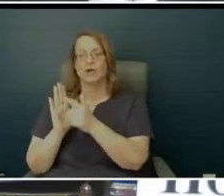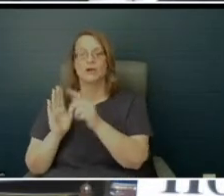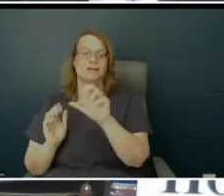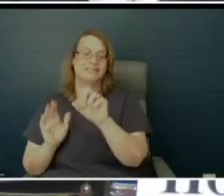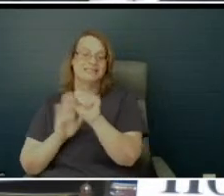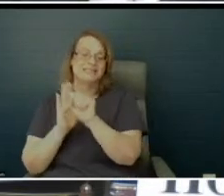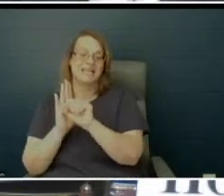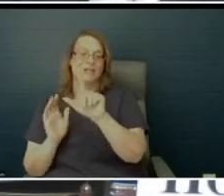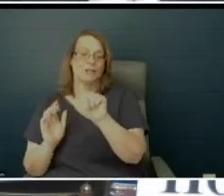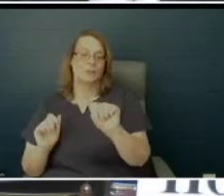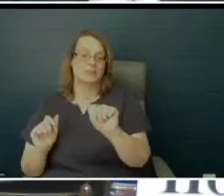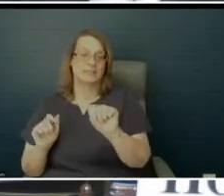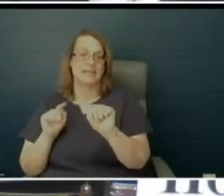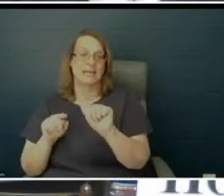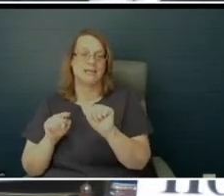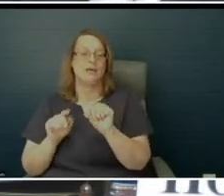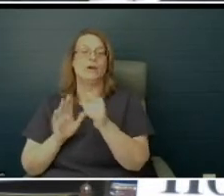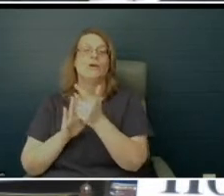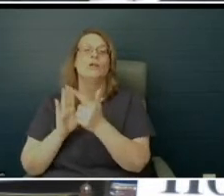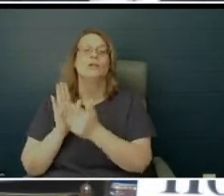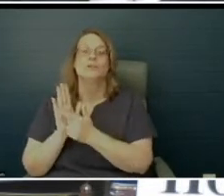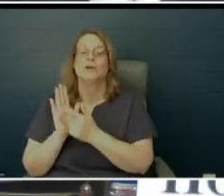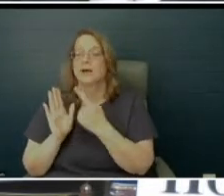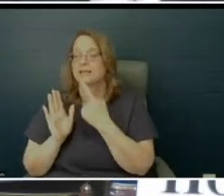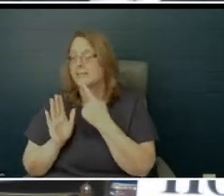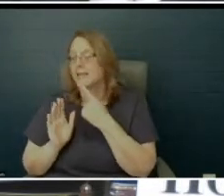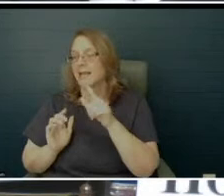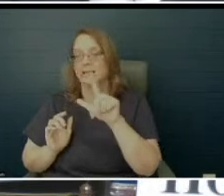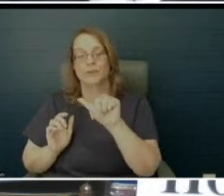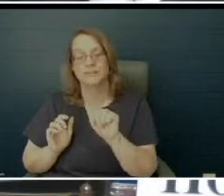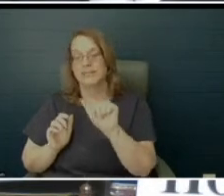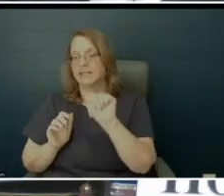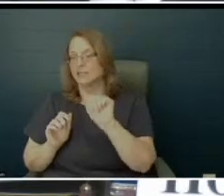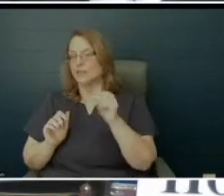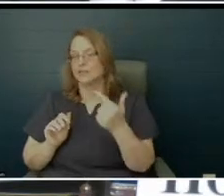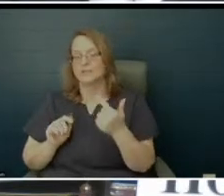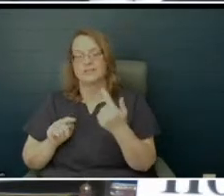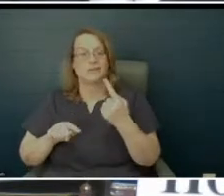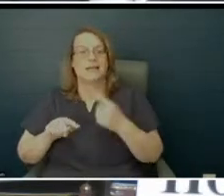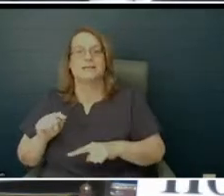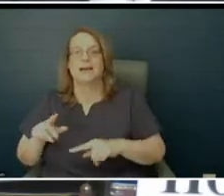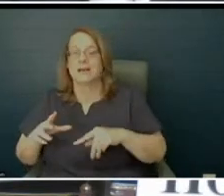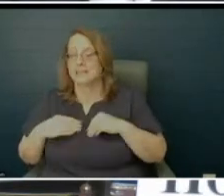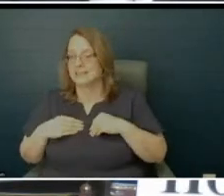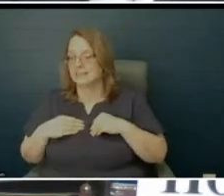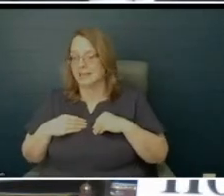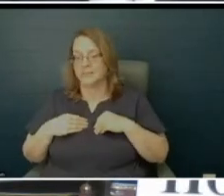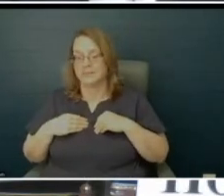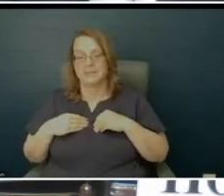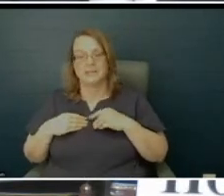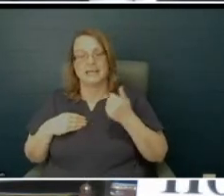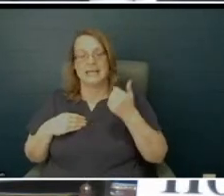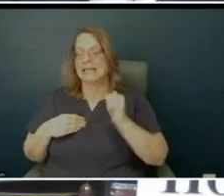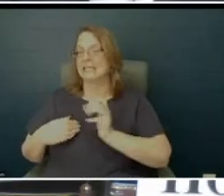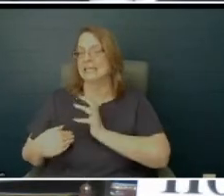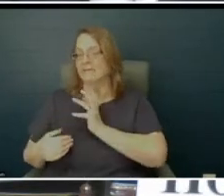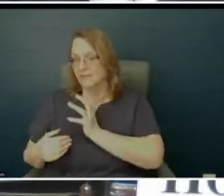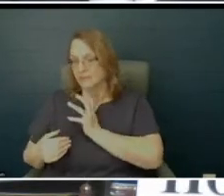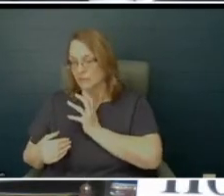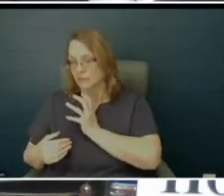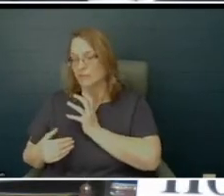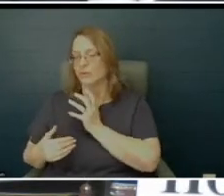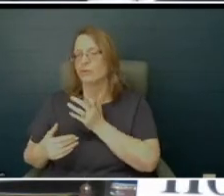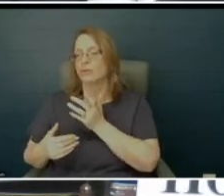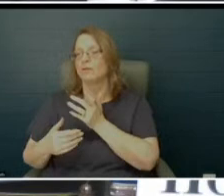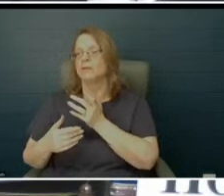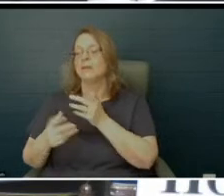the state law precluded the Louisiana Attorney General from accepting any position, any official position on behalf of the